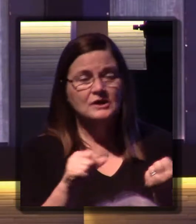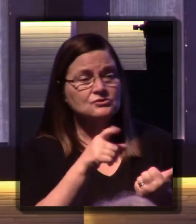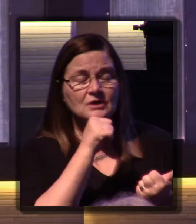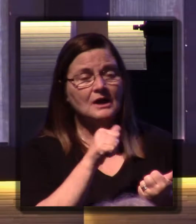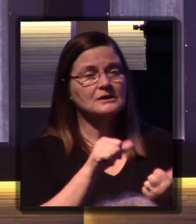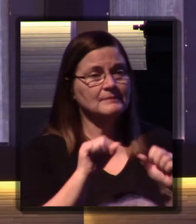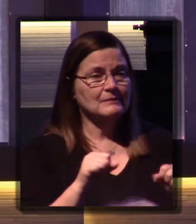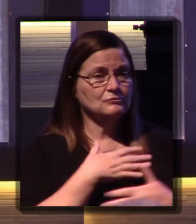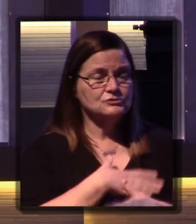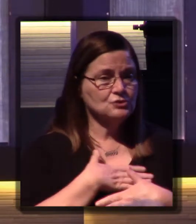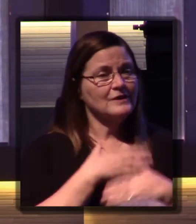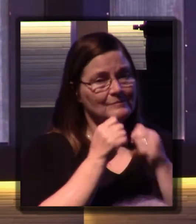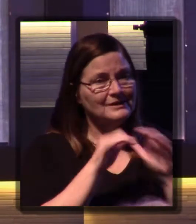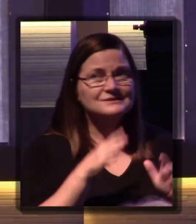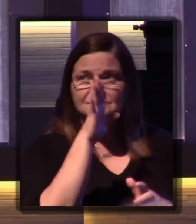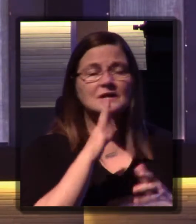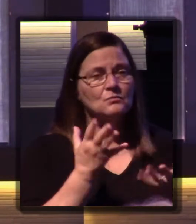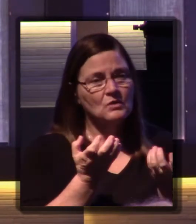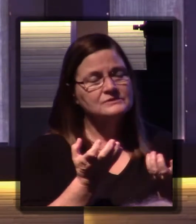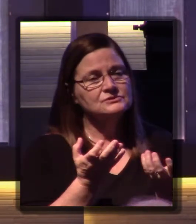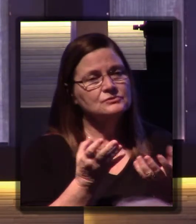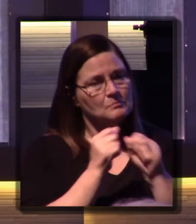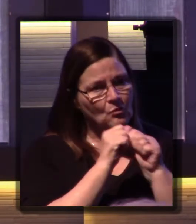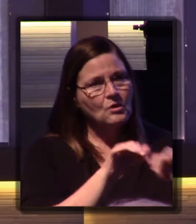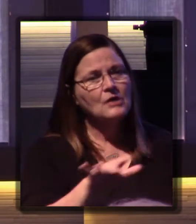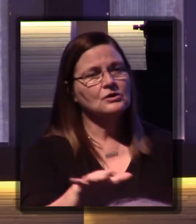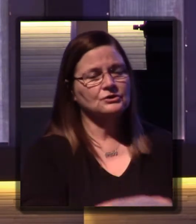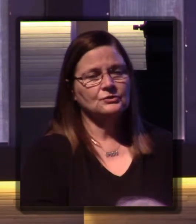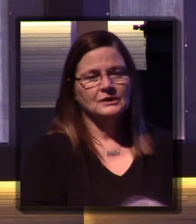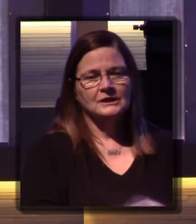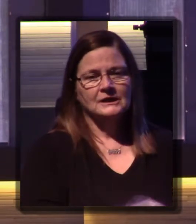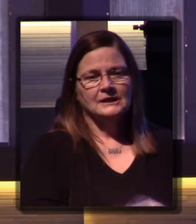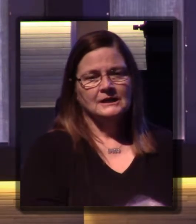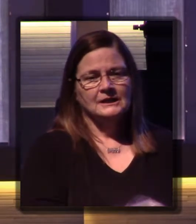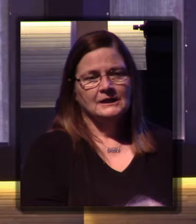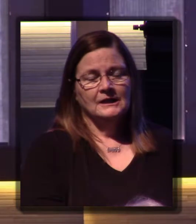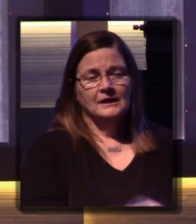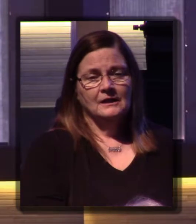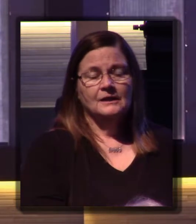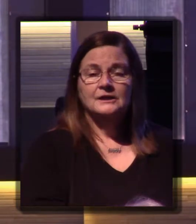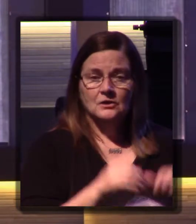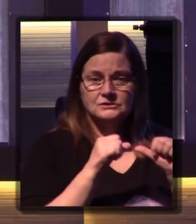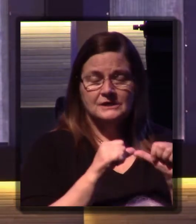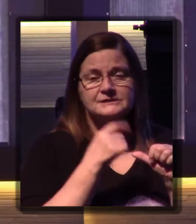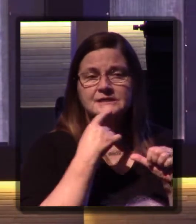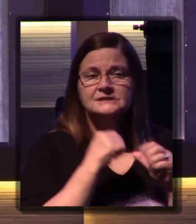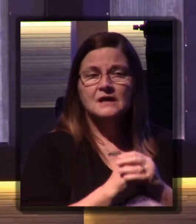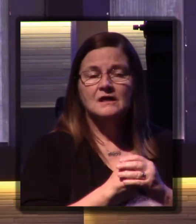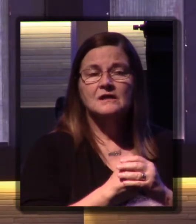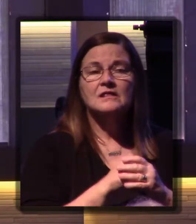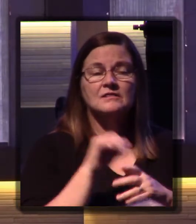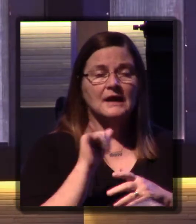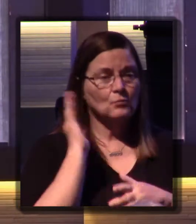enjoy the blessings that God wants to pour out on you as a nation. And then he goes on and he says,